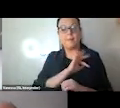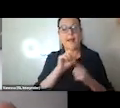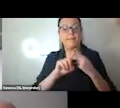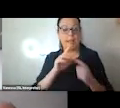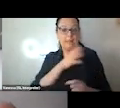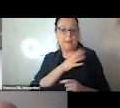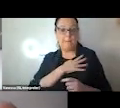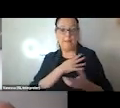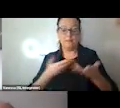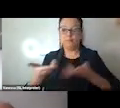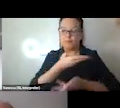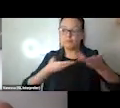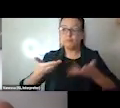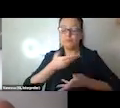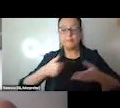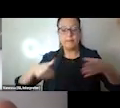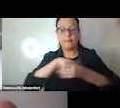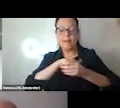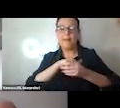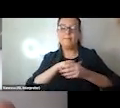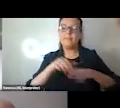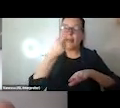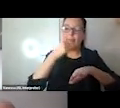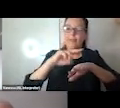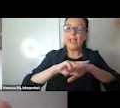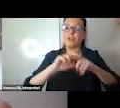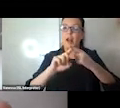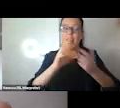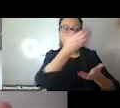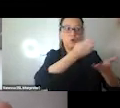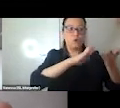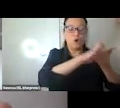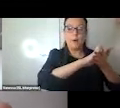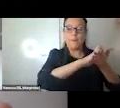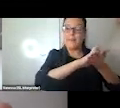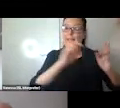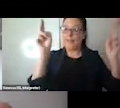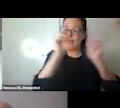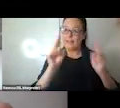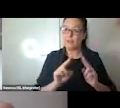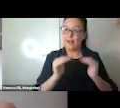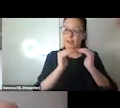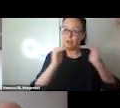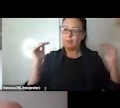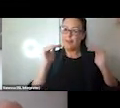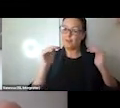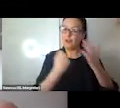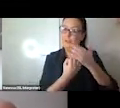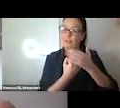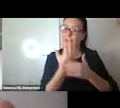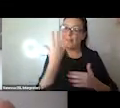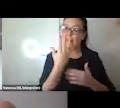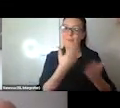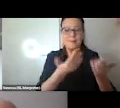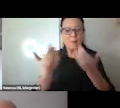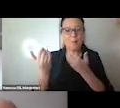the development of national, European, and international standards development. Welcome,